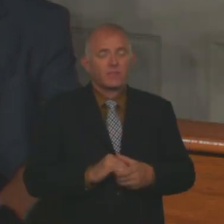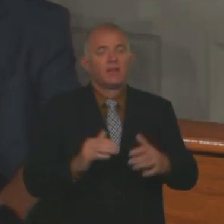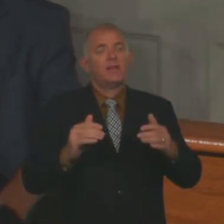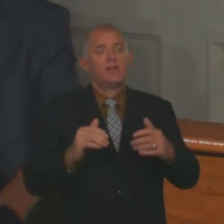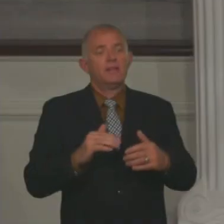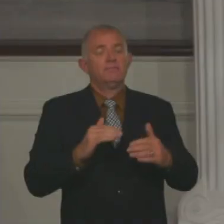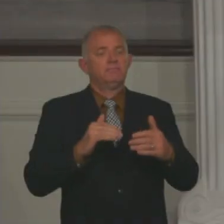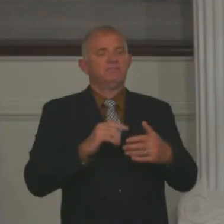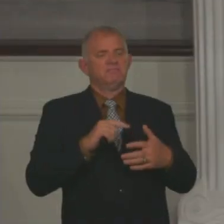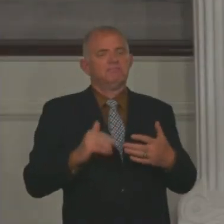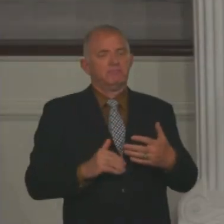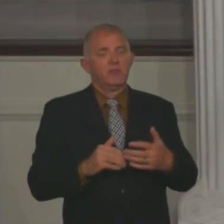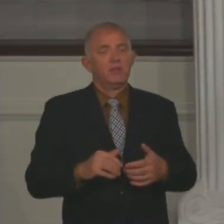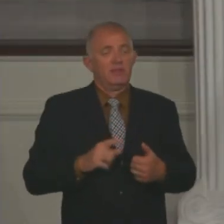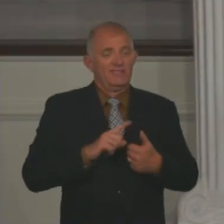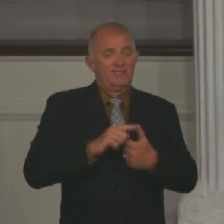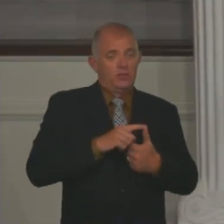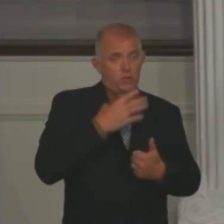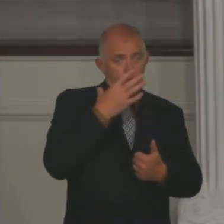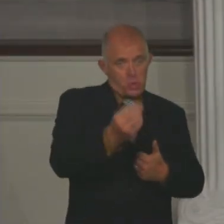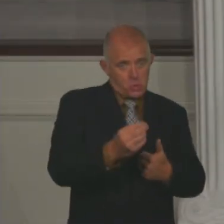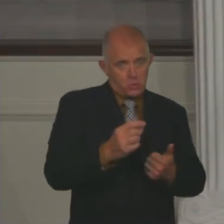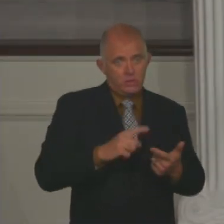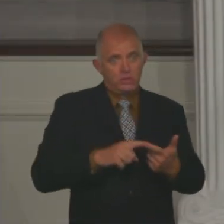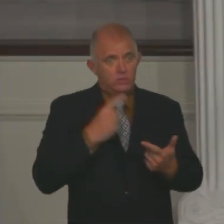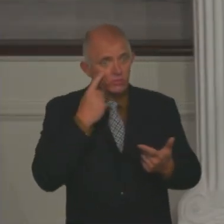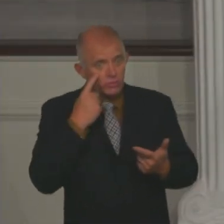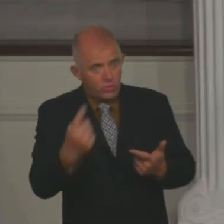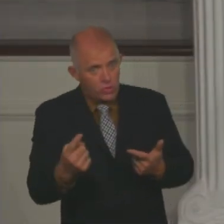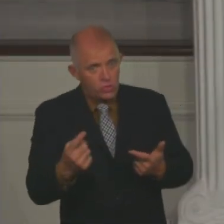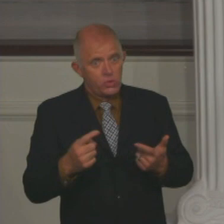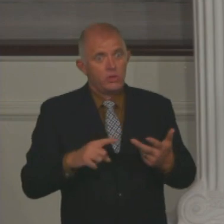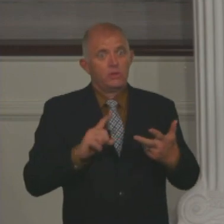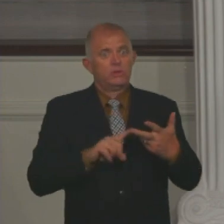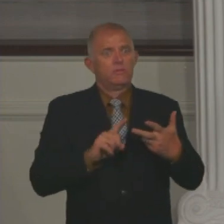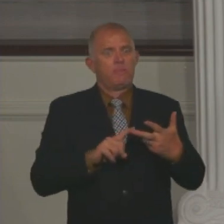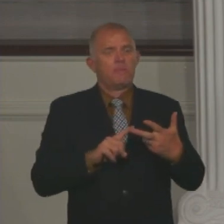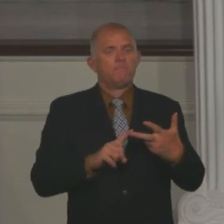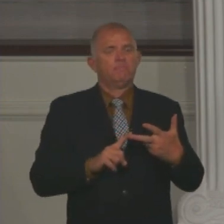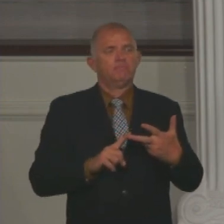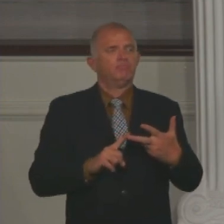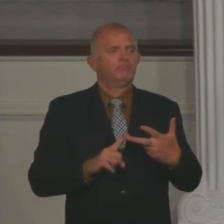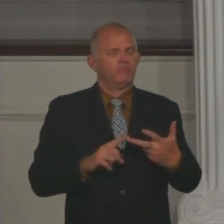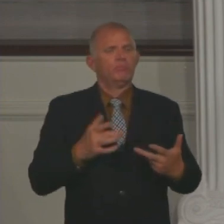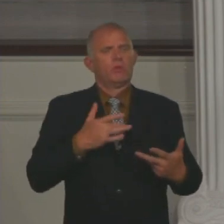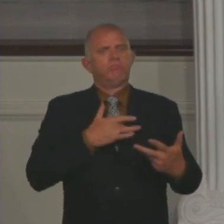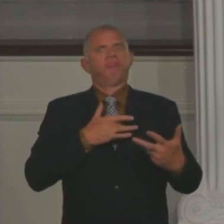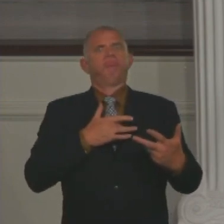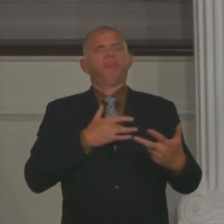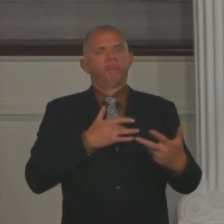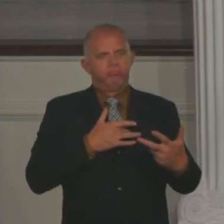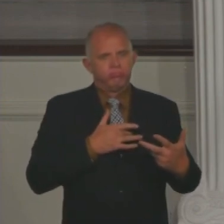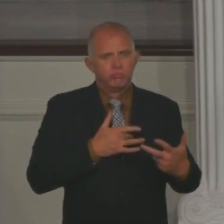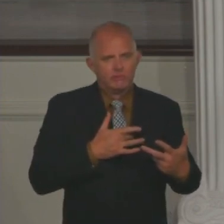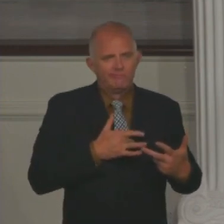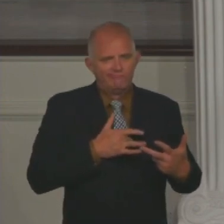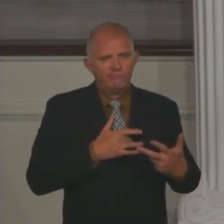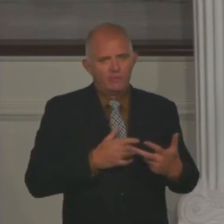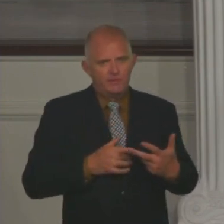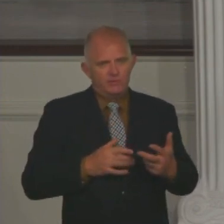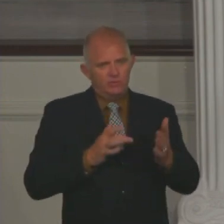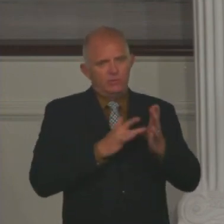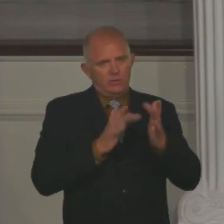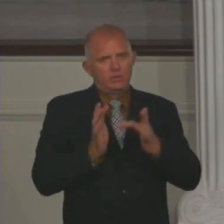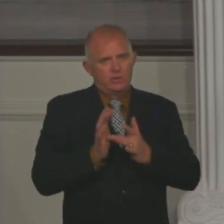step. He not only went out, he saw, but he was moved with compassion. Our Savior was moved with